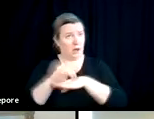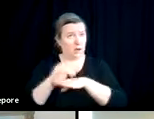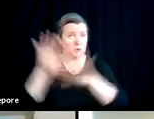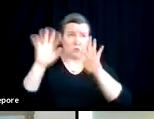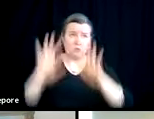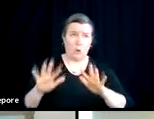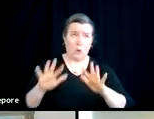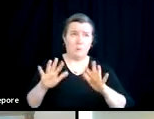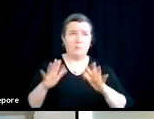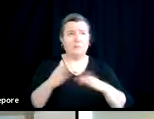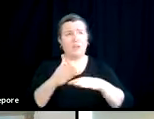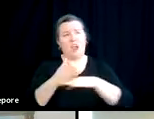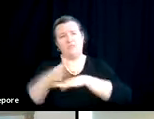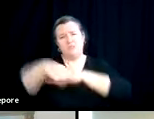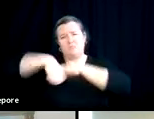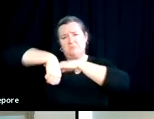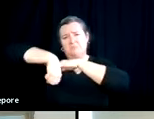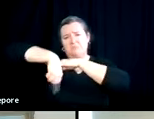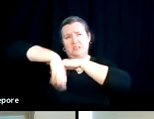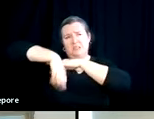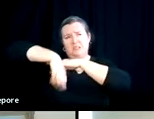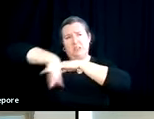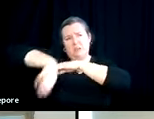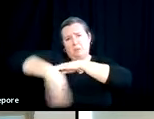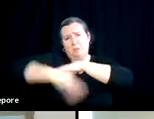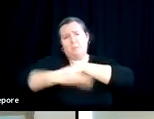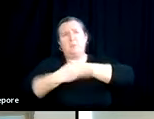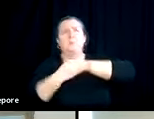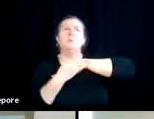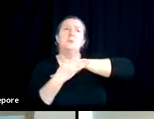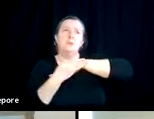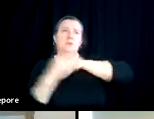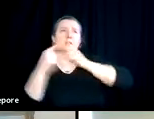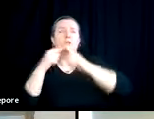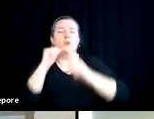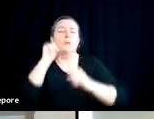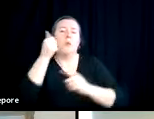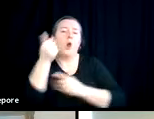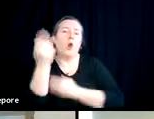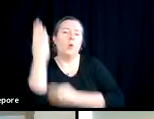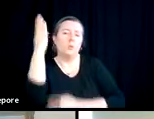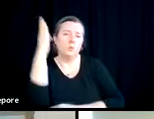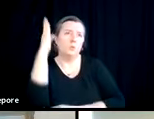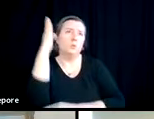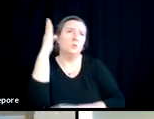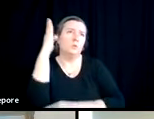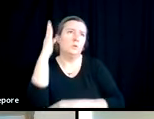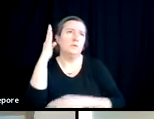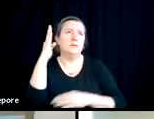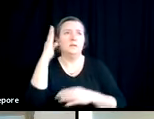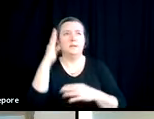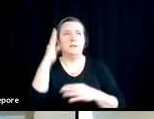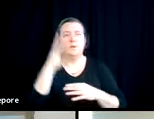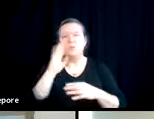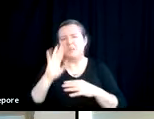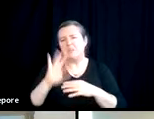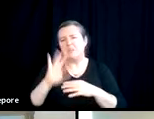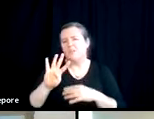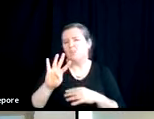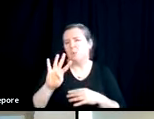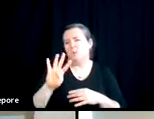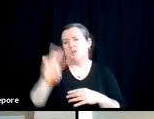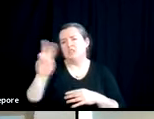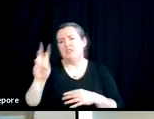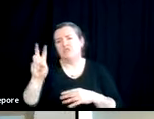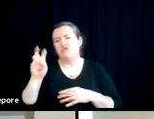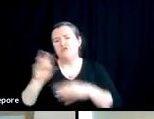rush, looks like ending sometime tomorrow midday, 2 to 4 inches. And again, a very similar